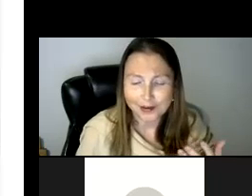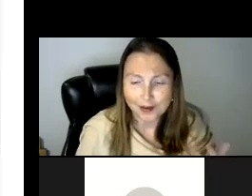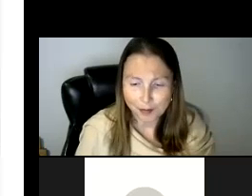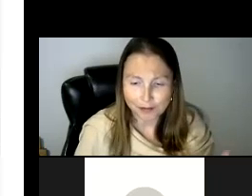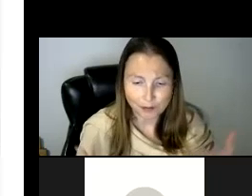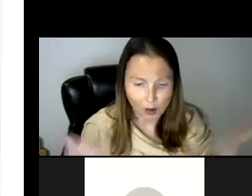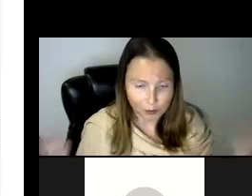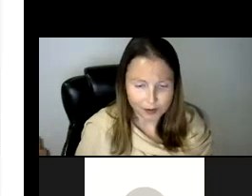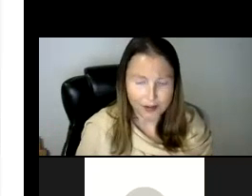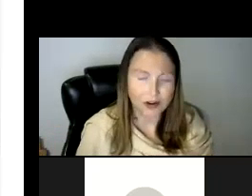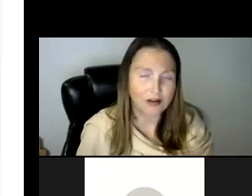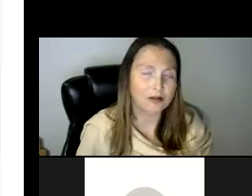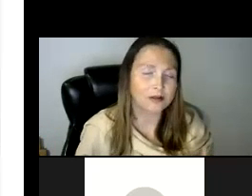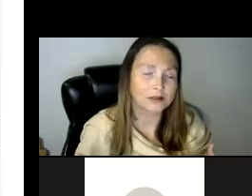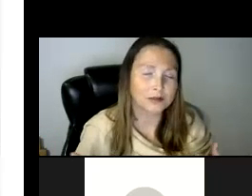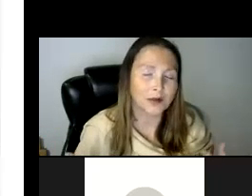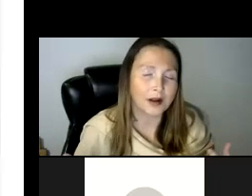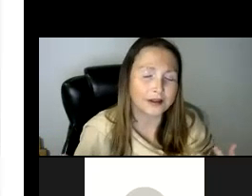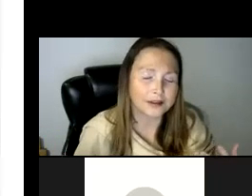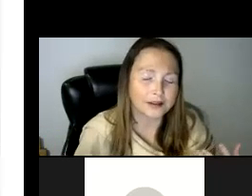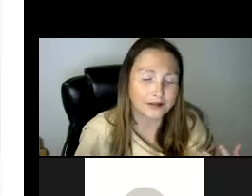in separate from COVID in general,